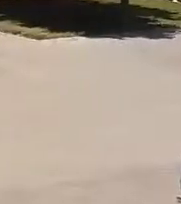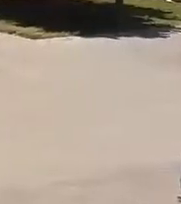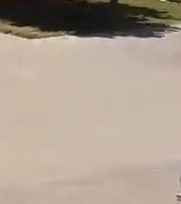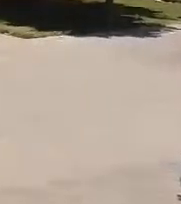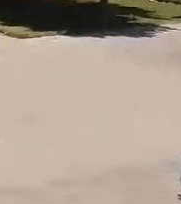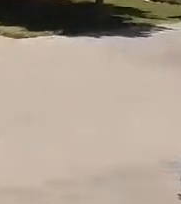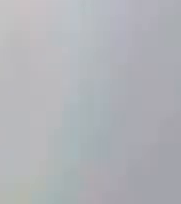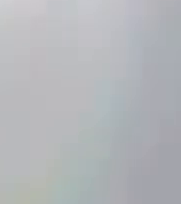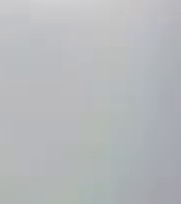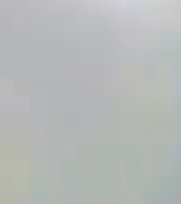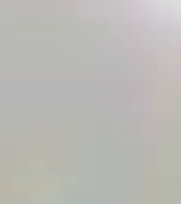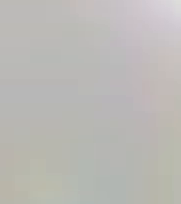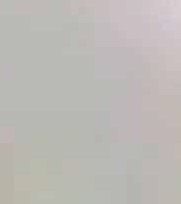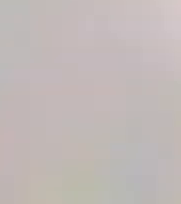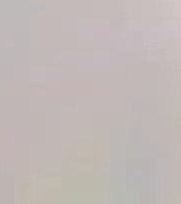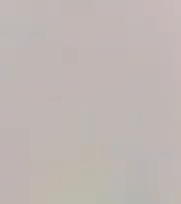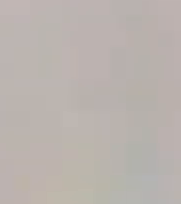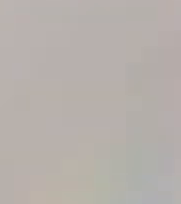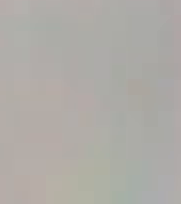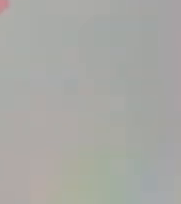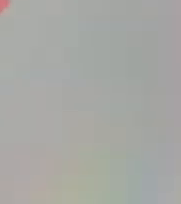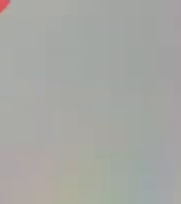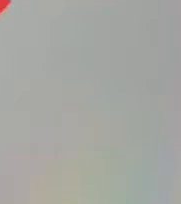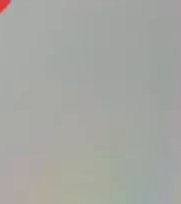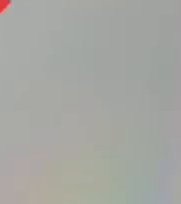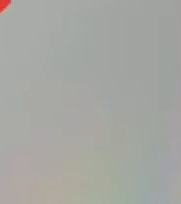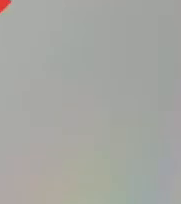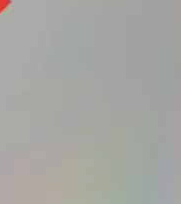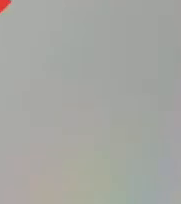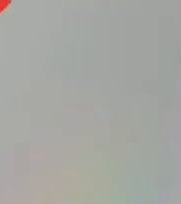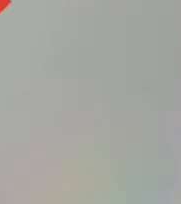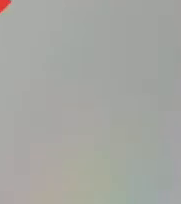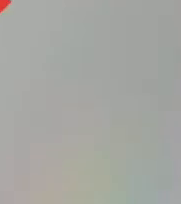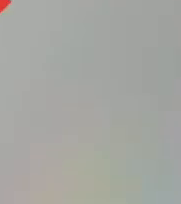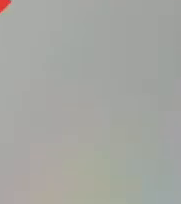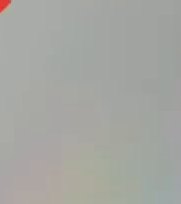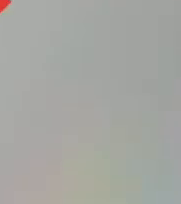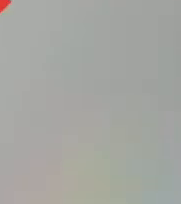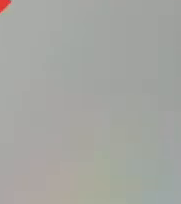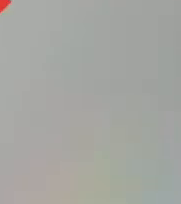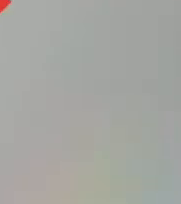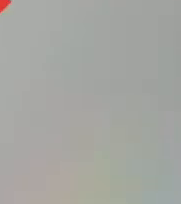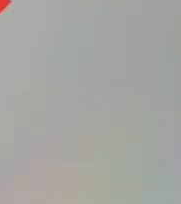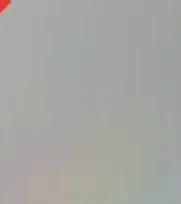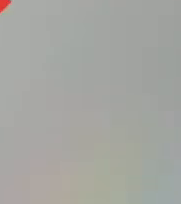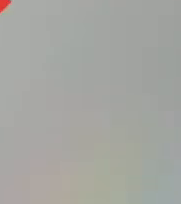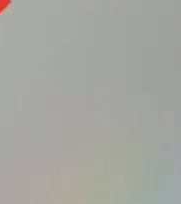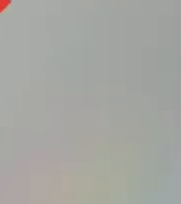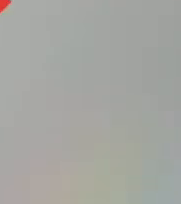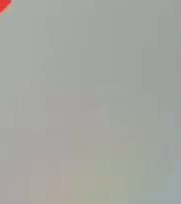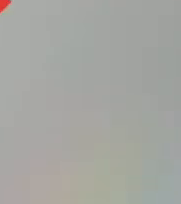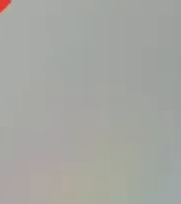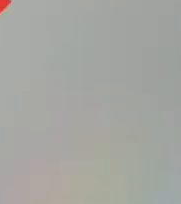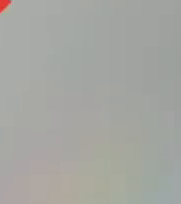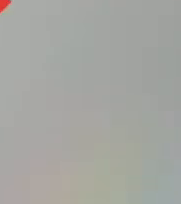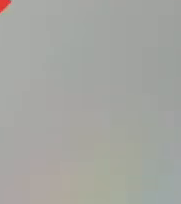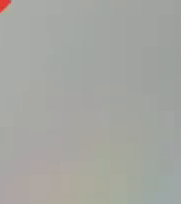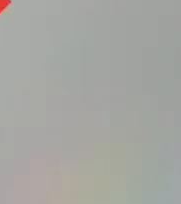country. Kynoplast. Enhanced efficiency through innovation. A product of